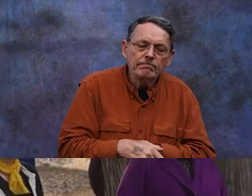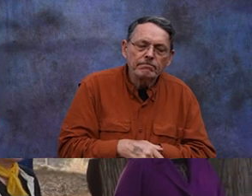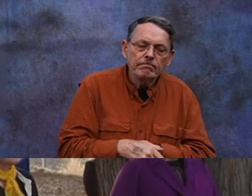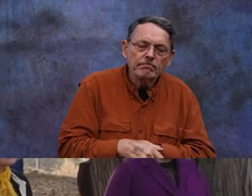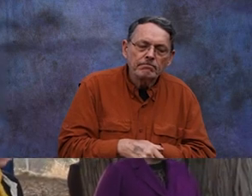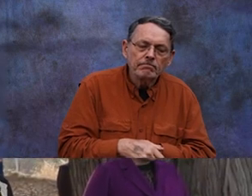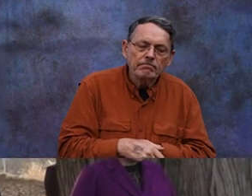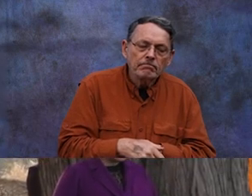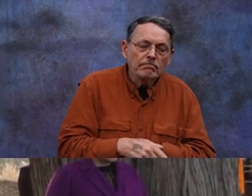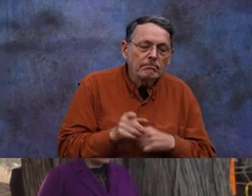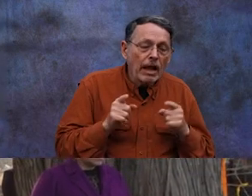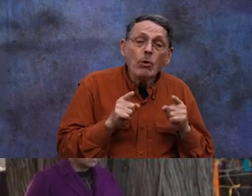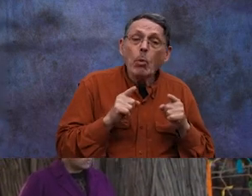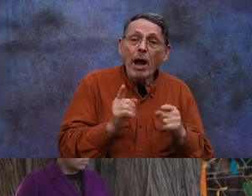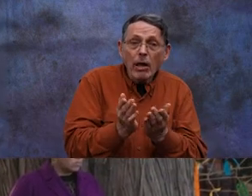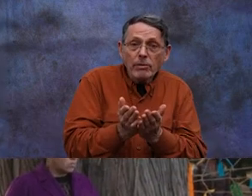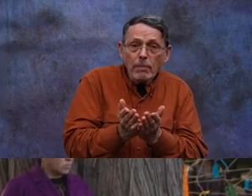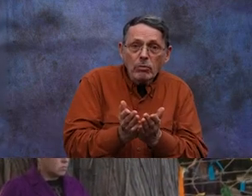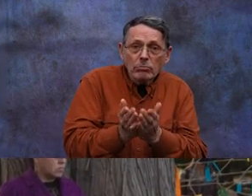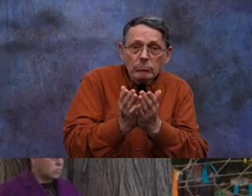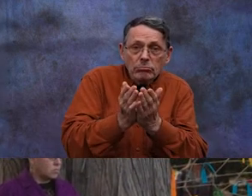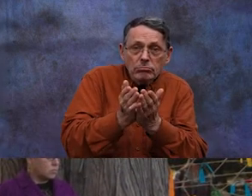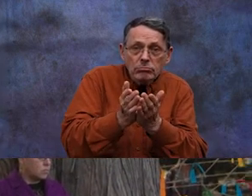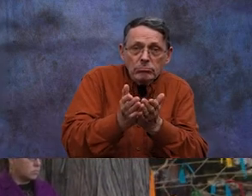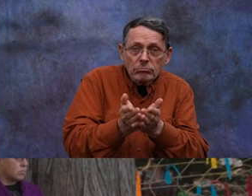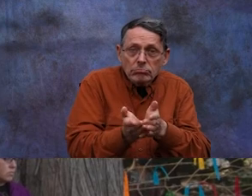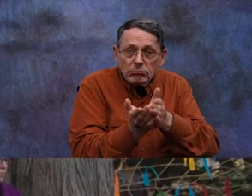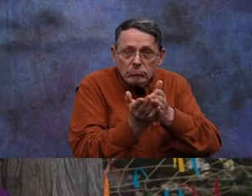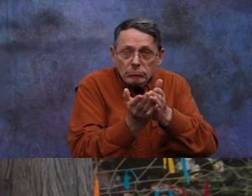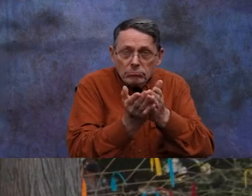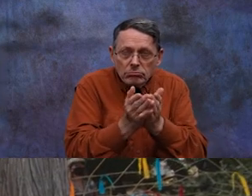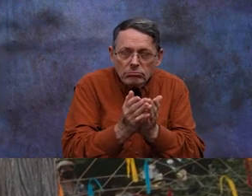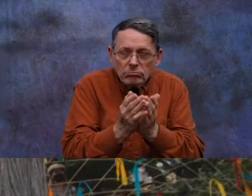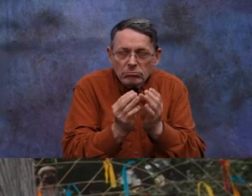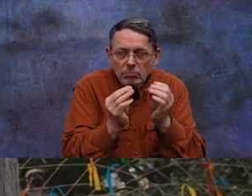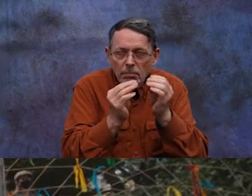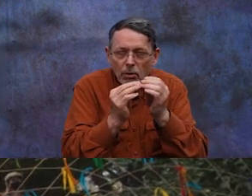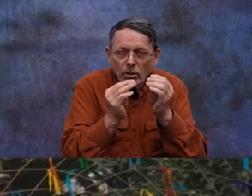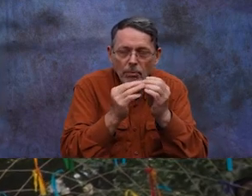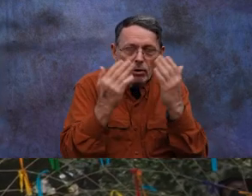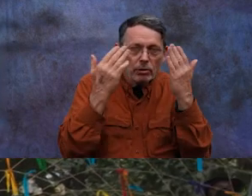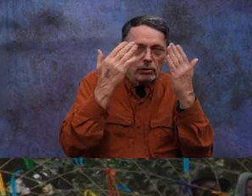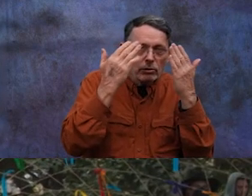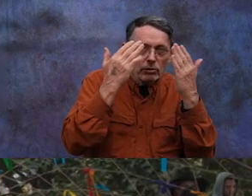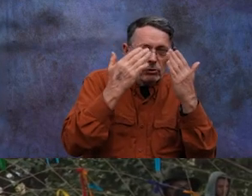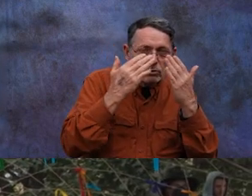And as that boat rocks, as that darkness grows deeper and deeper,